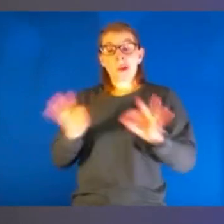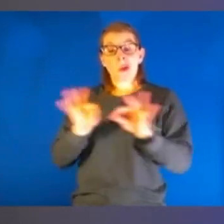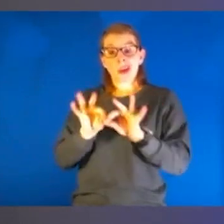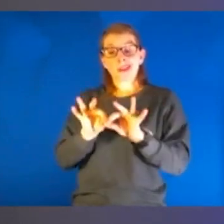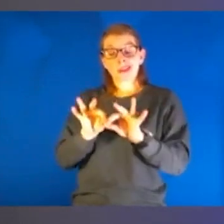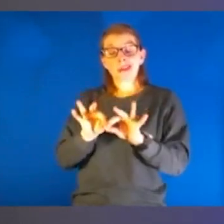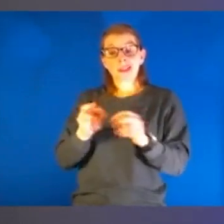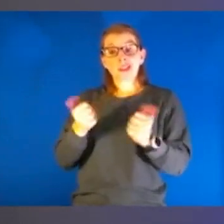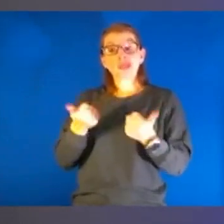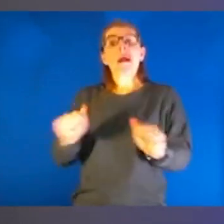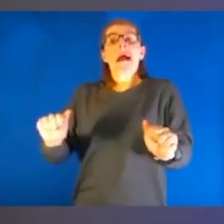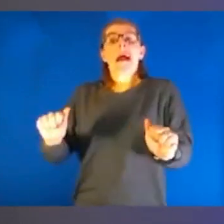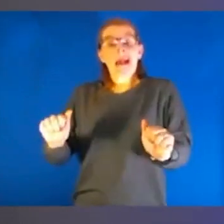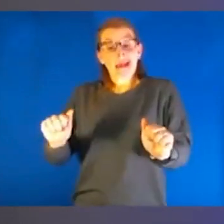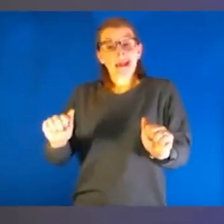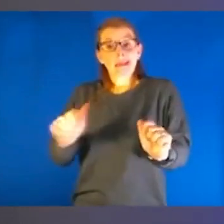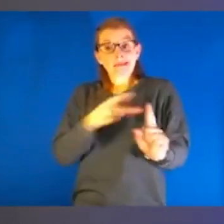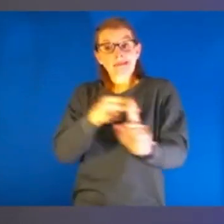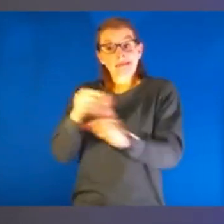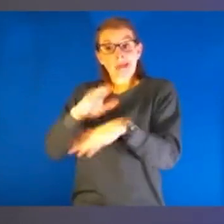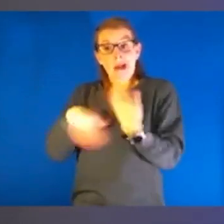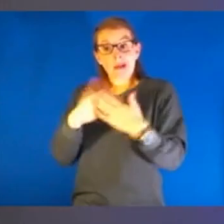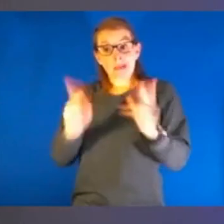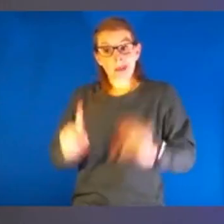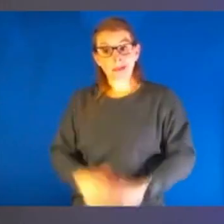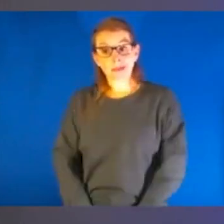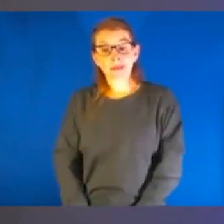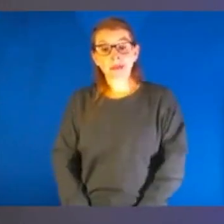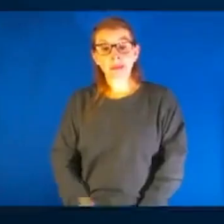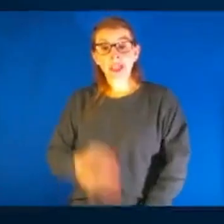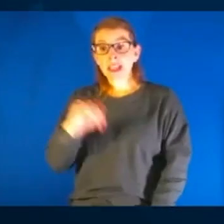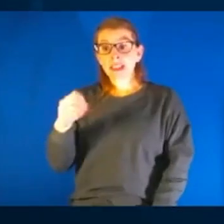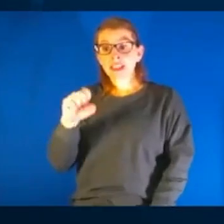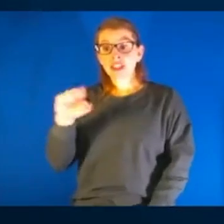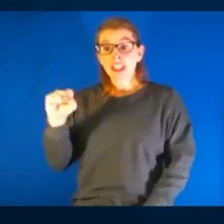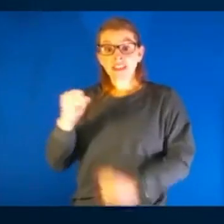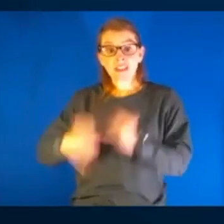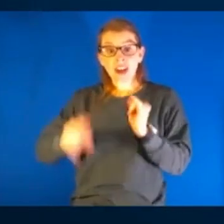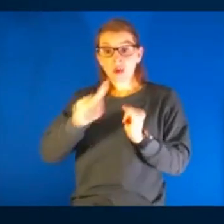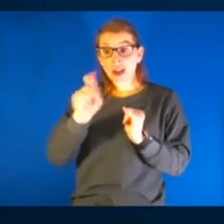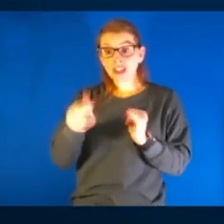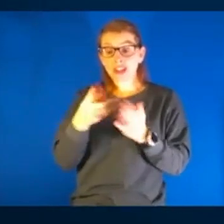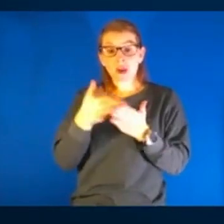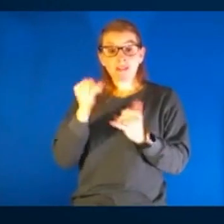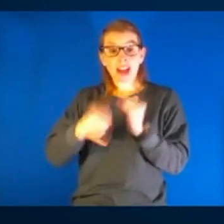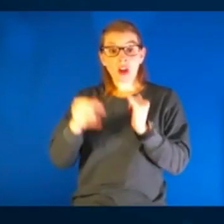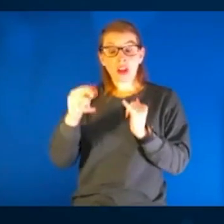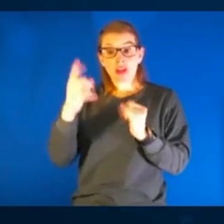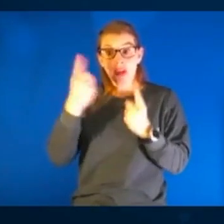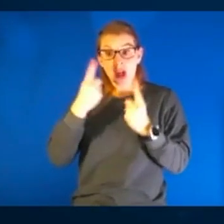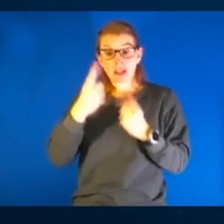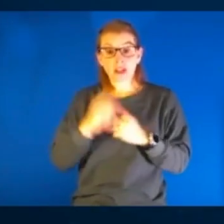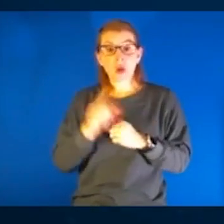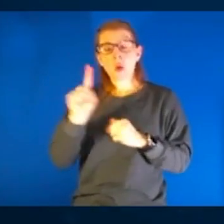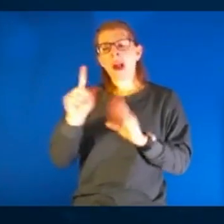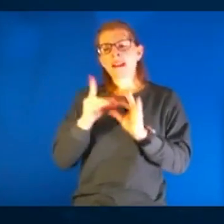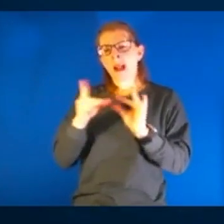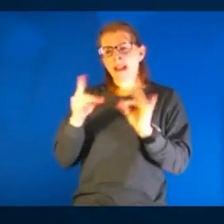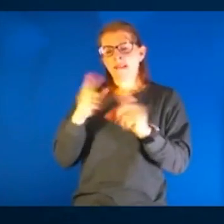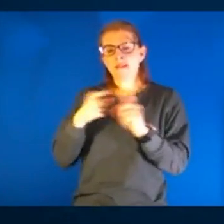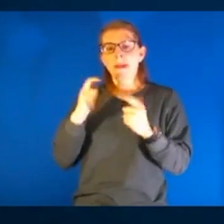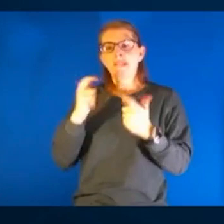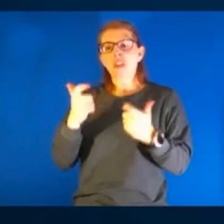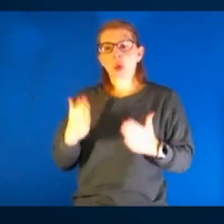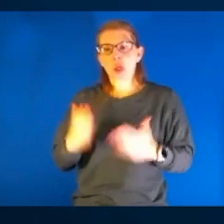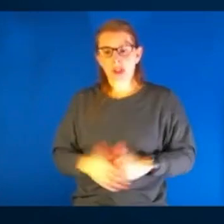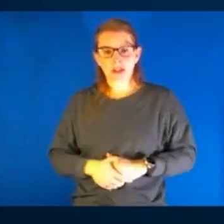reasons we've already said. Yeah. Jess, we should probably get around for final questions. Final Okay, thoughts. I am. I just have one comment, though, from one of our Please. viewers for our